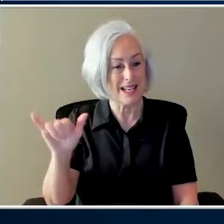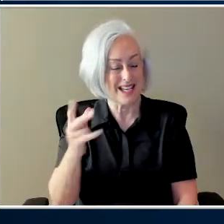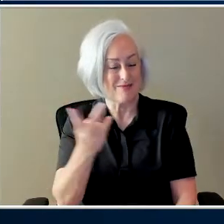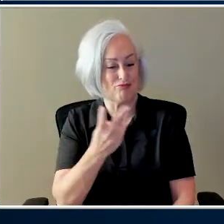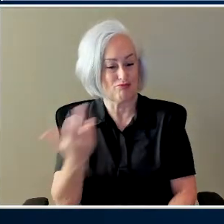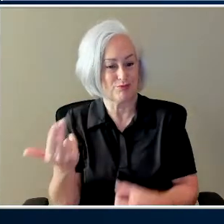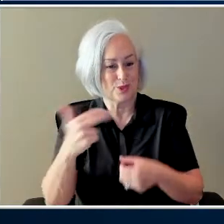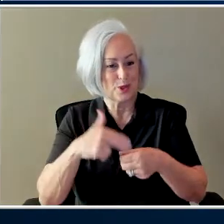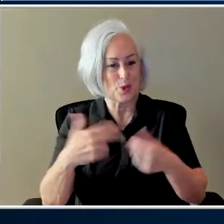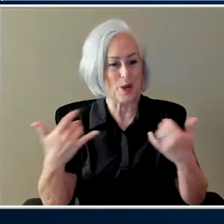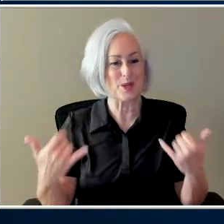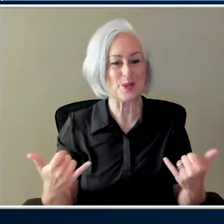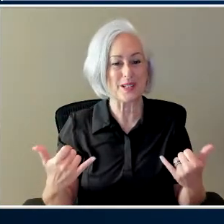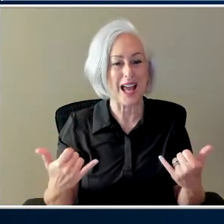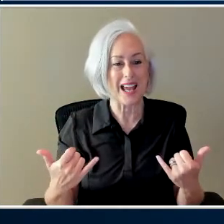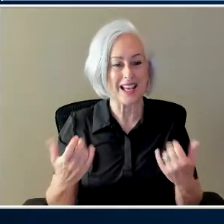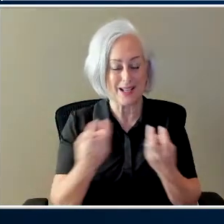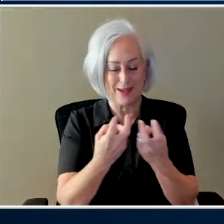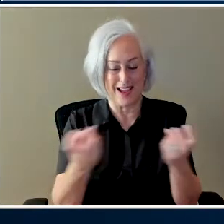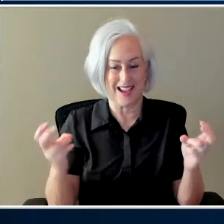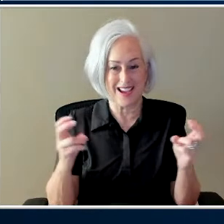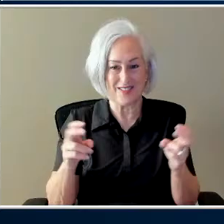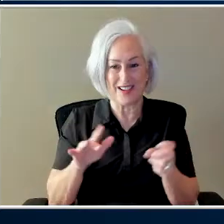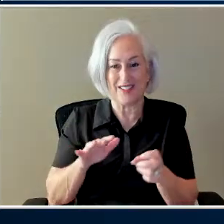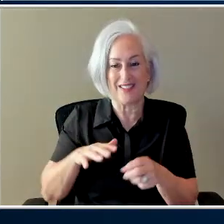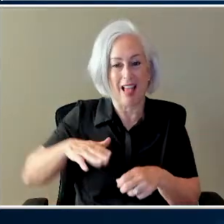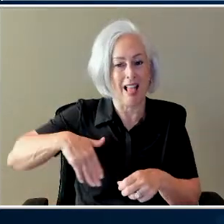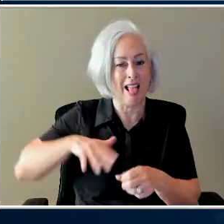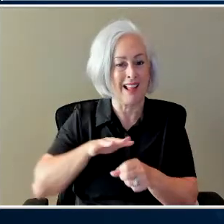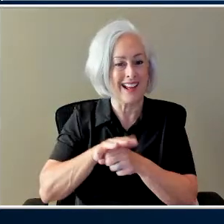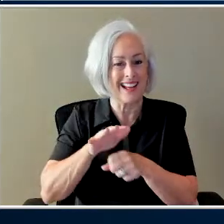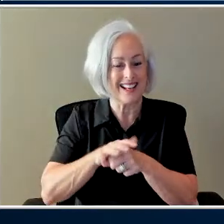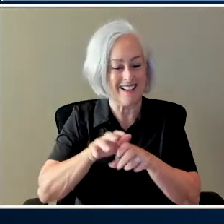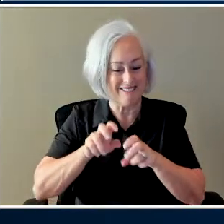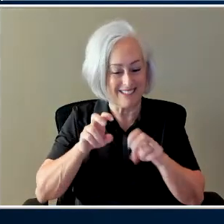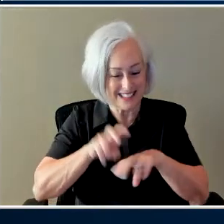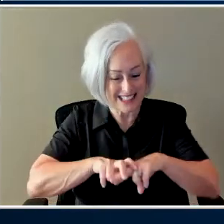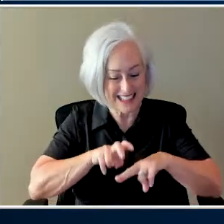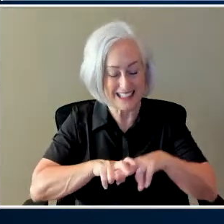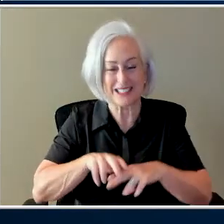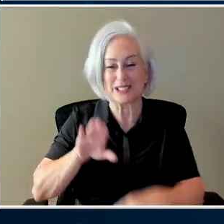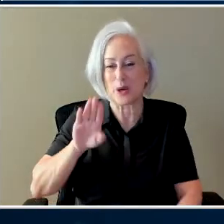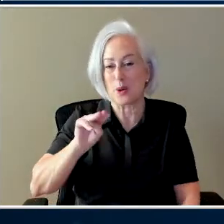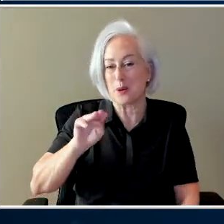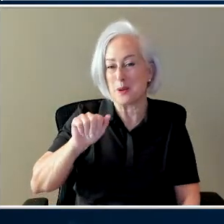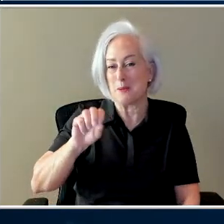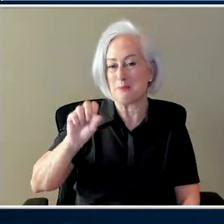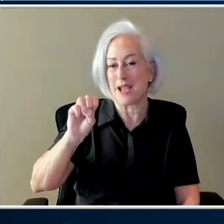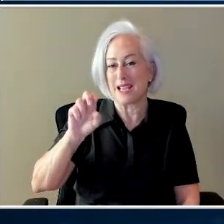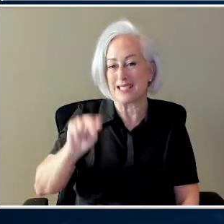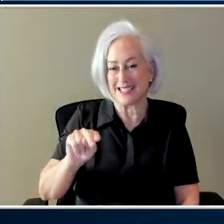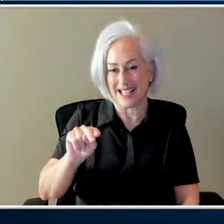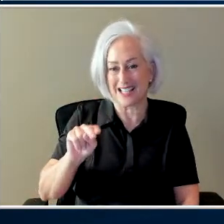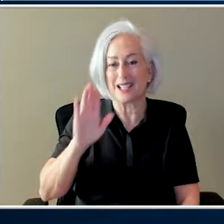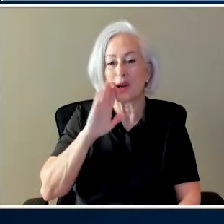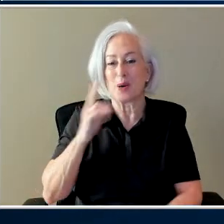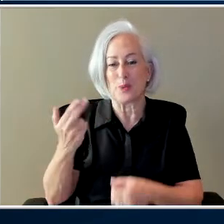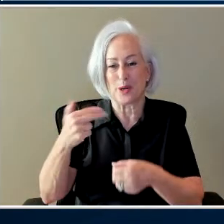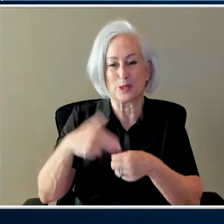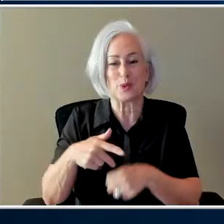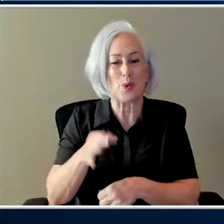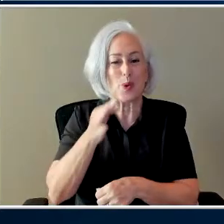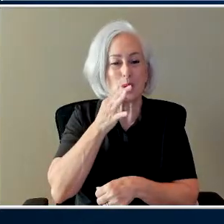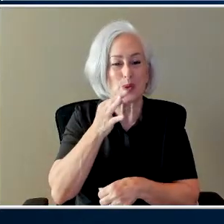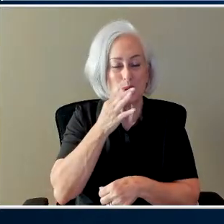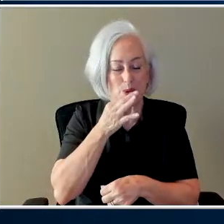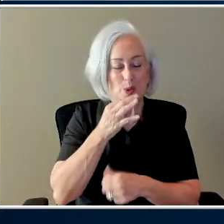simply ran out of space here at our desk. So Mason Lane is joining us from our Studio B. Mason, you're going to come out and join us here in a little bit. So we'll